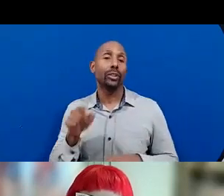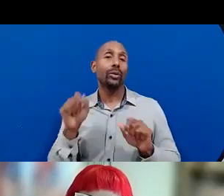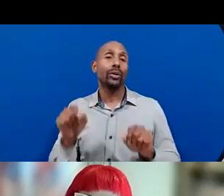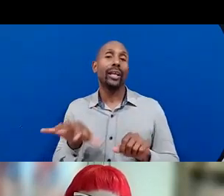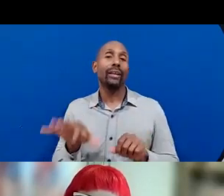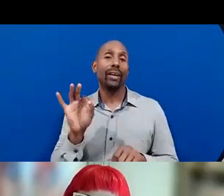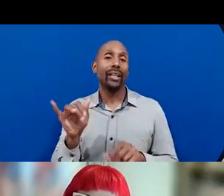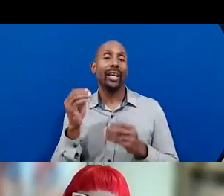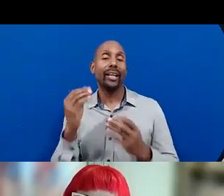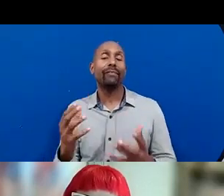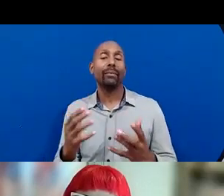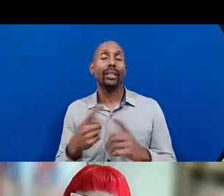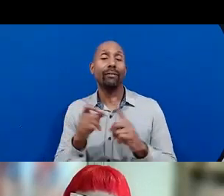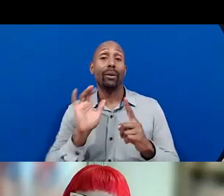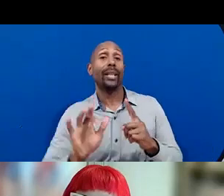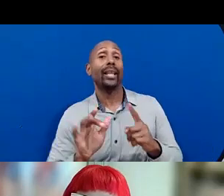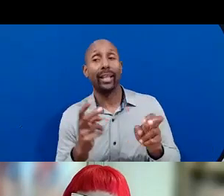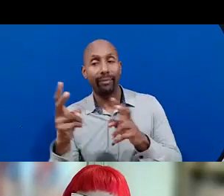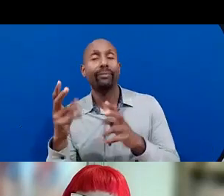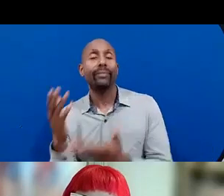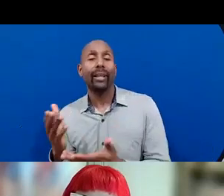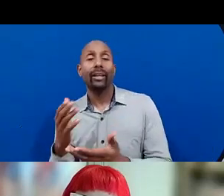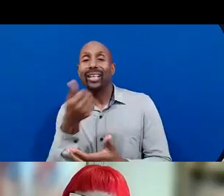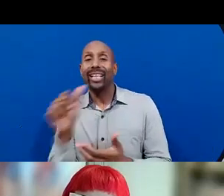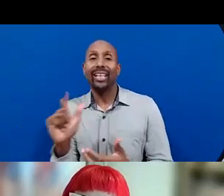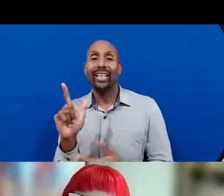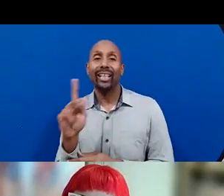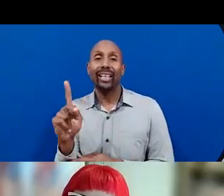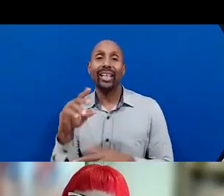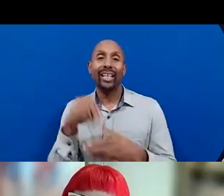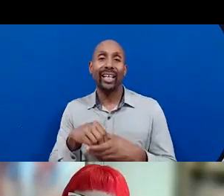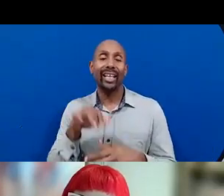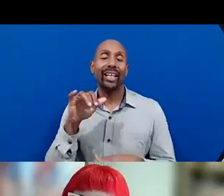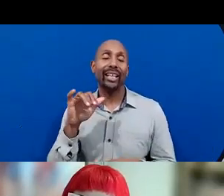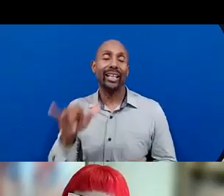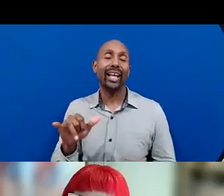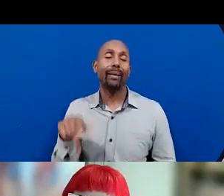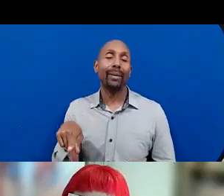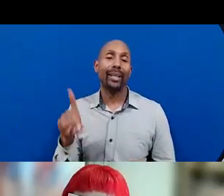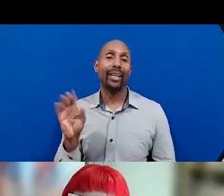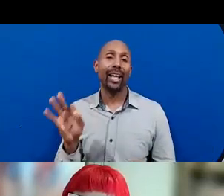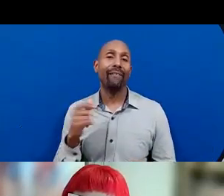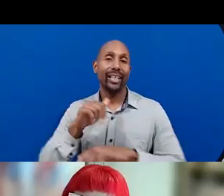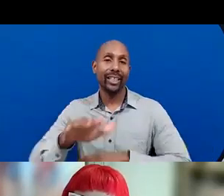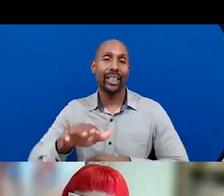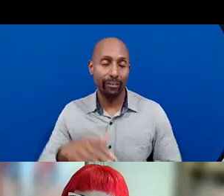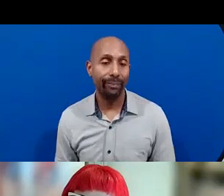All right, so we are still at a medium level according to the